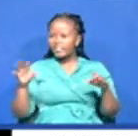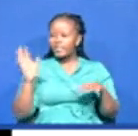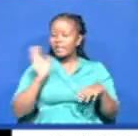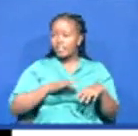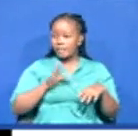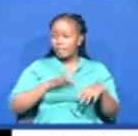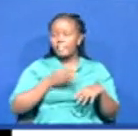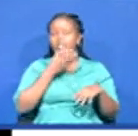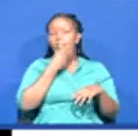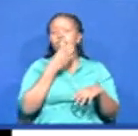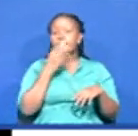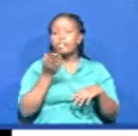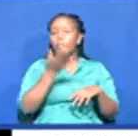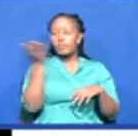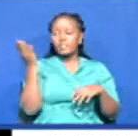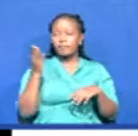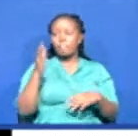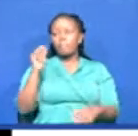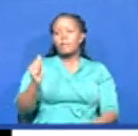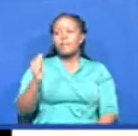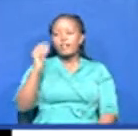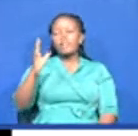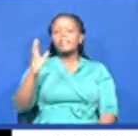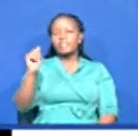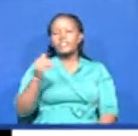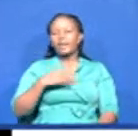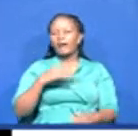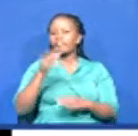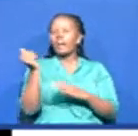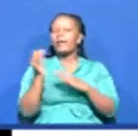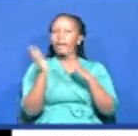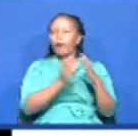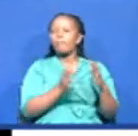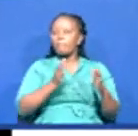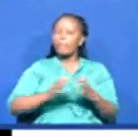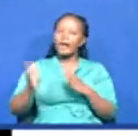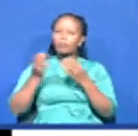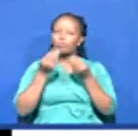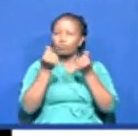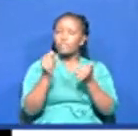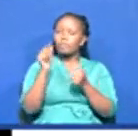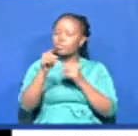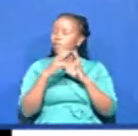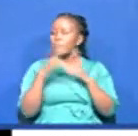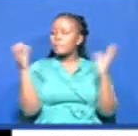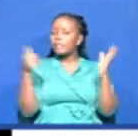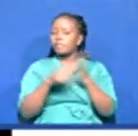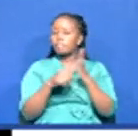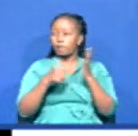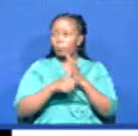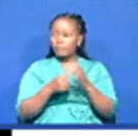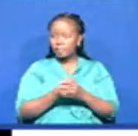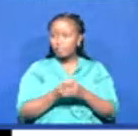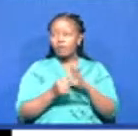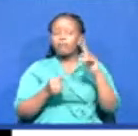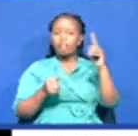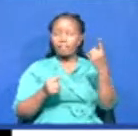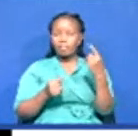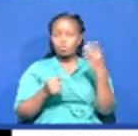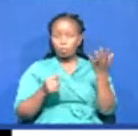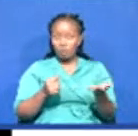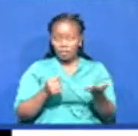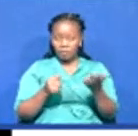has put in place other mechanisms to deal with this menace. One of them is automation of the